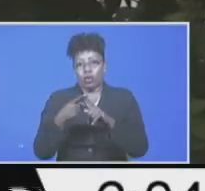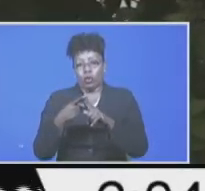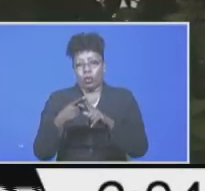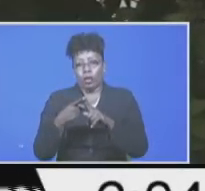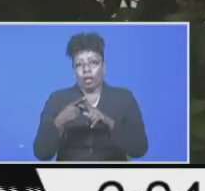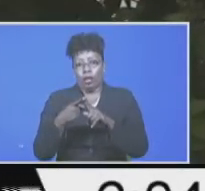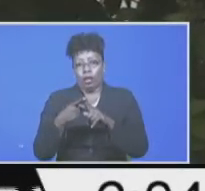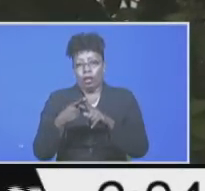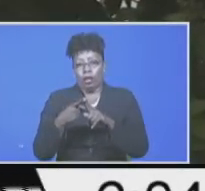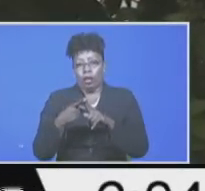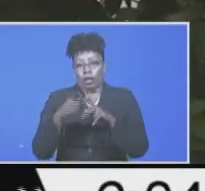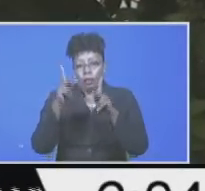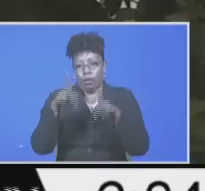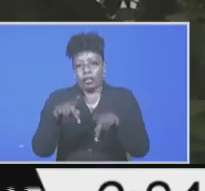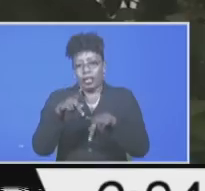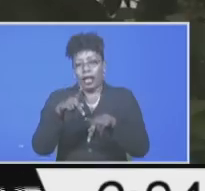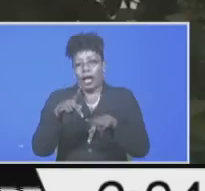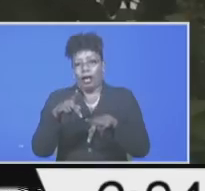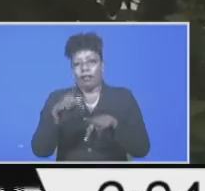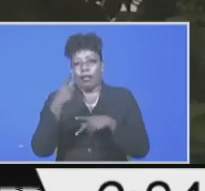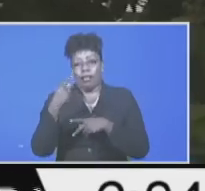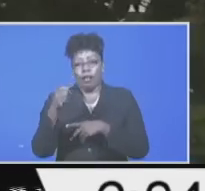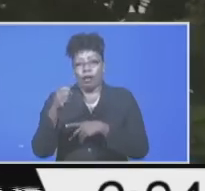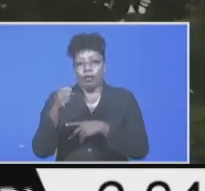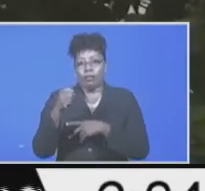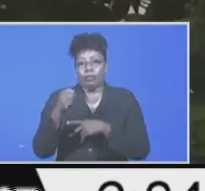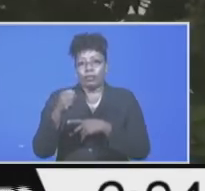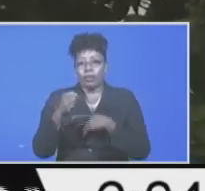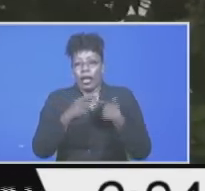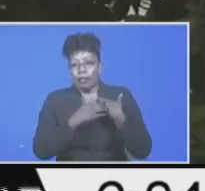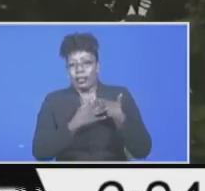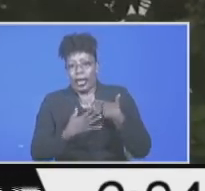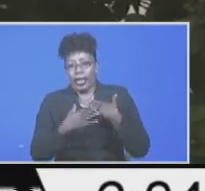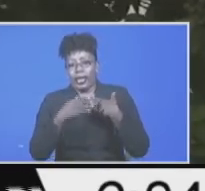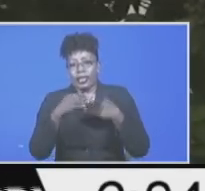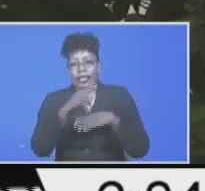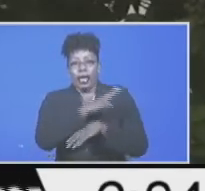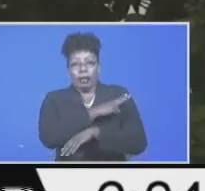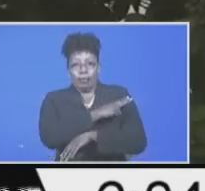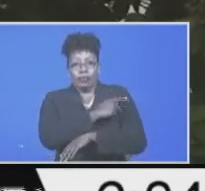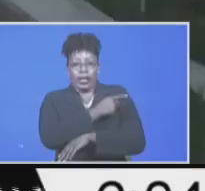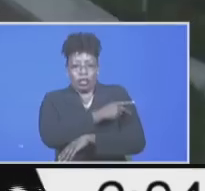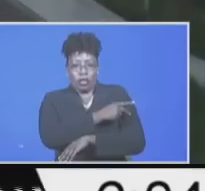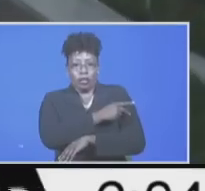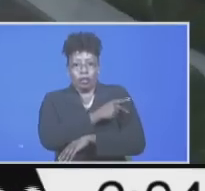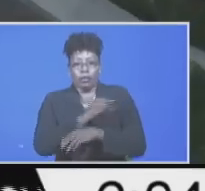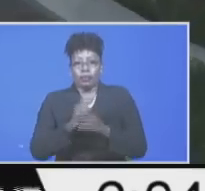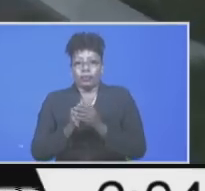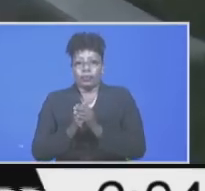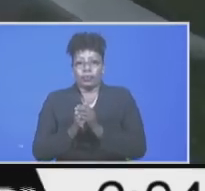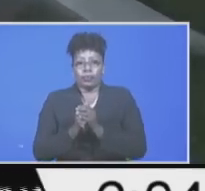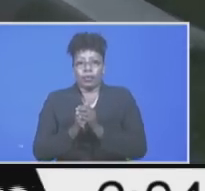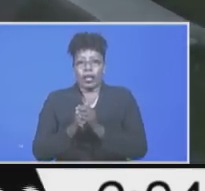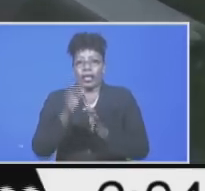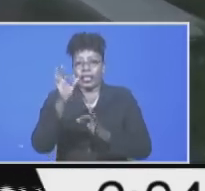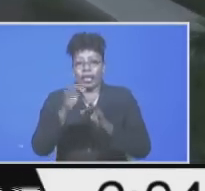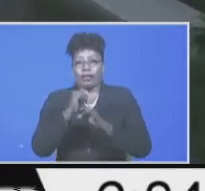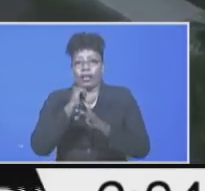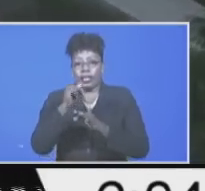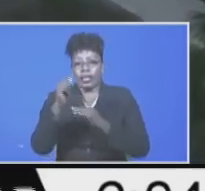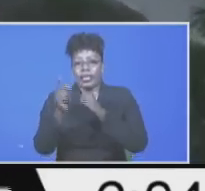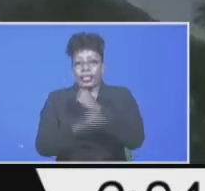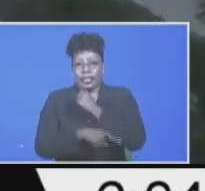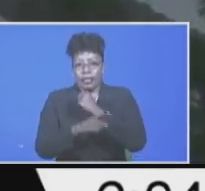patients of the Princess Margaret Hospital. However, the health minister did not confirm what led to the action being taken and whether or not it was a